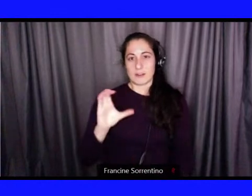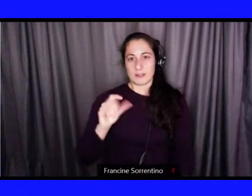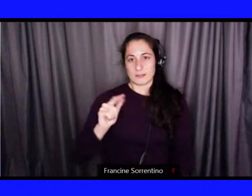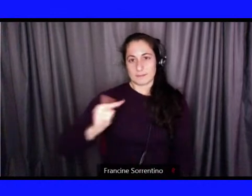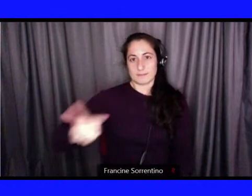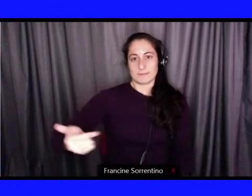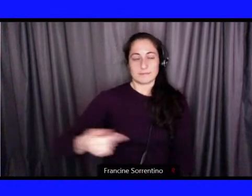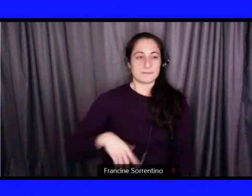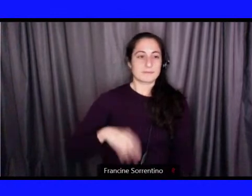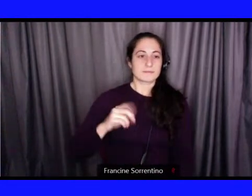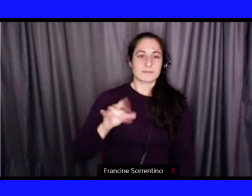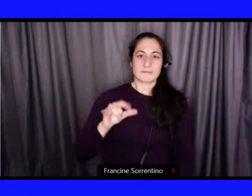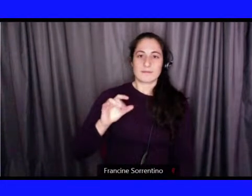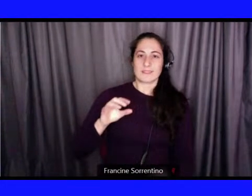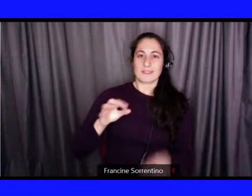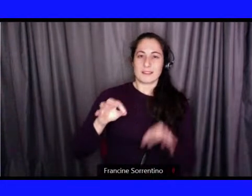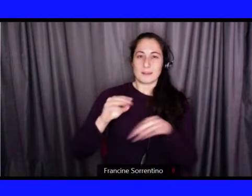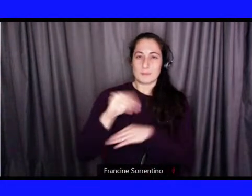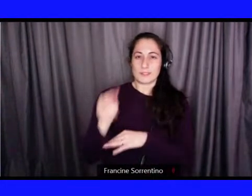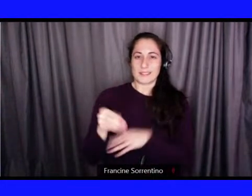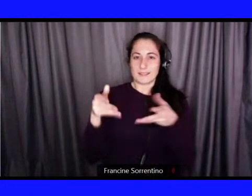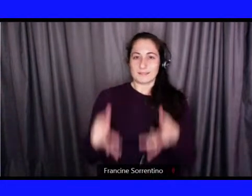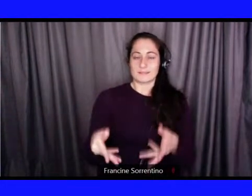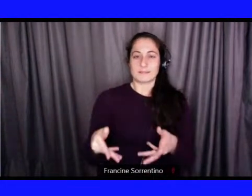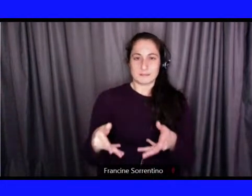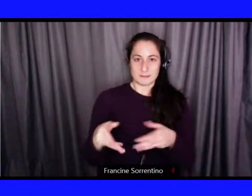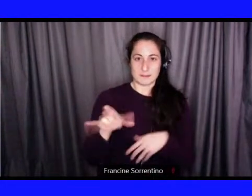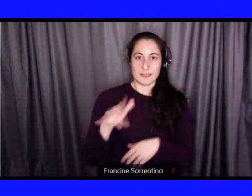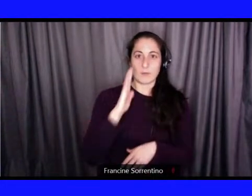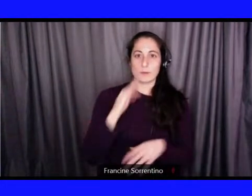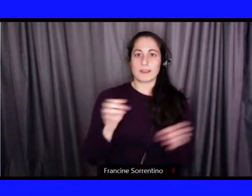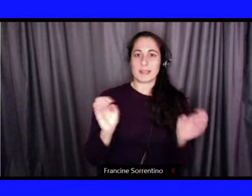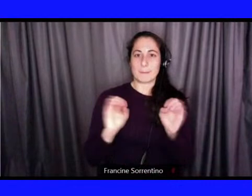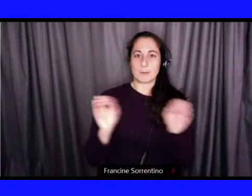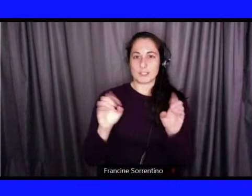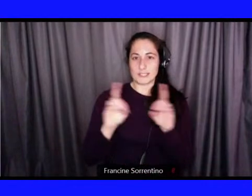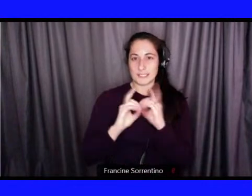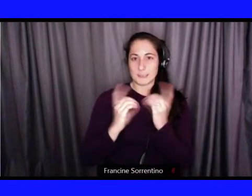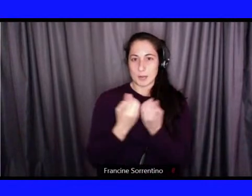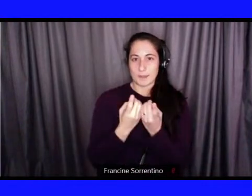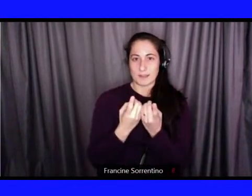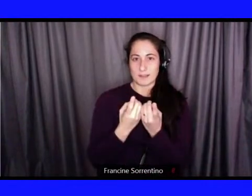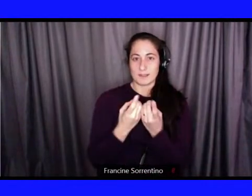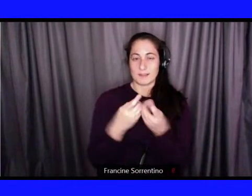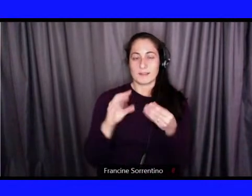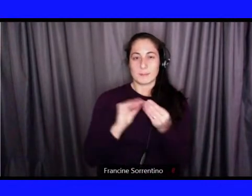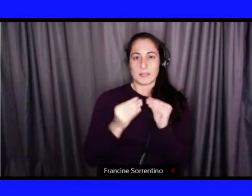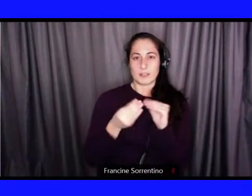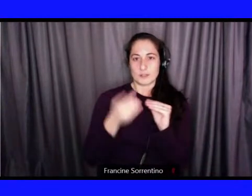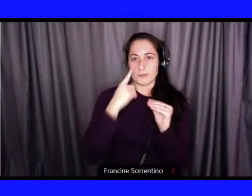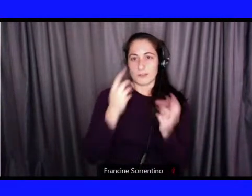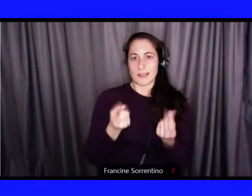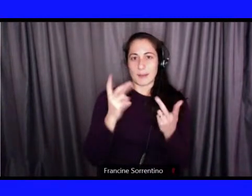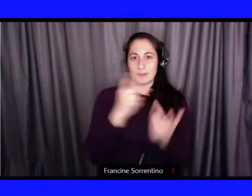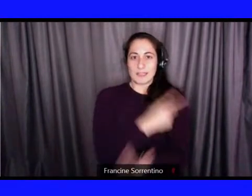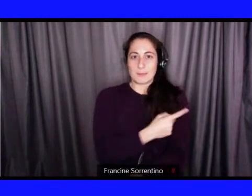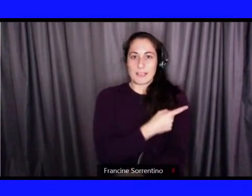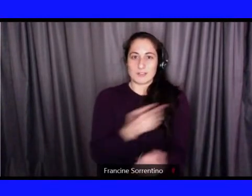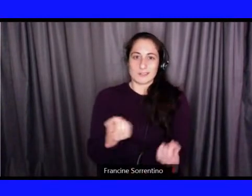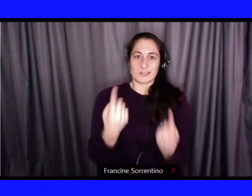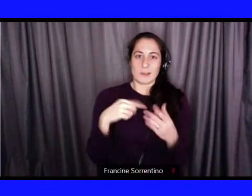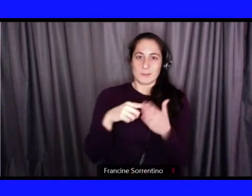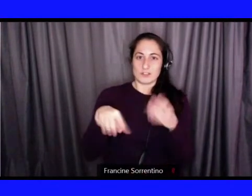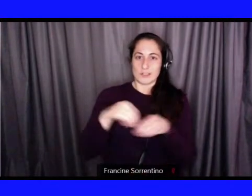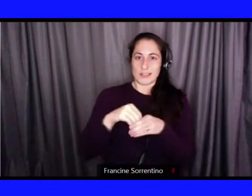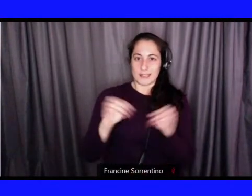the COVID surge. And so we still remain below target of 4%, which is very, very good